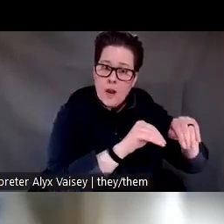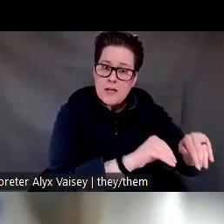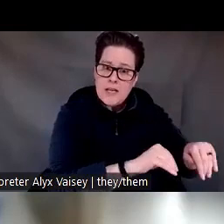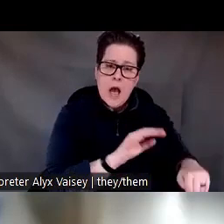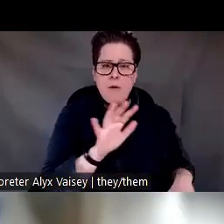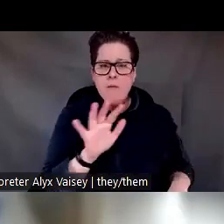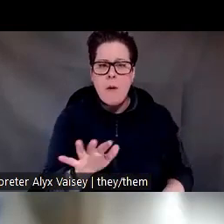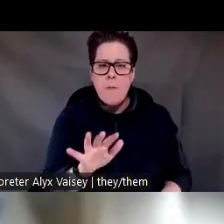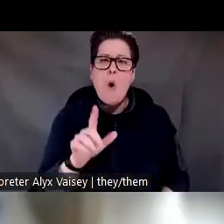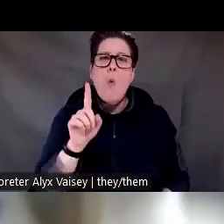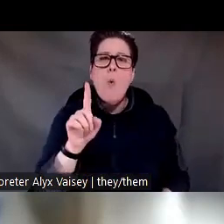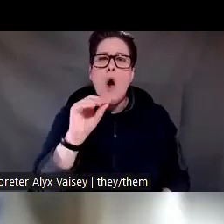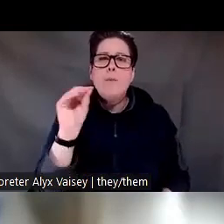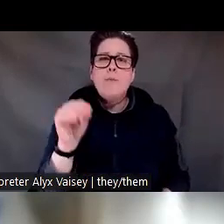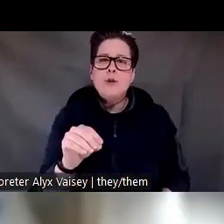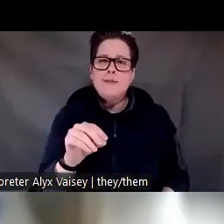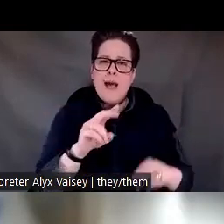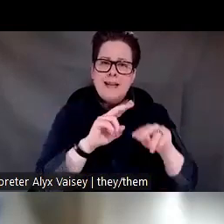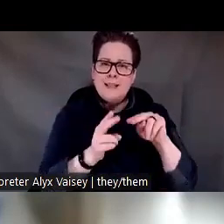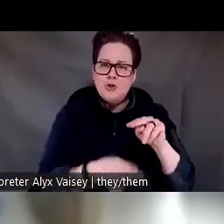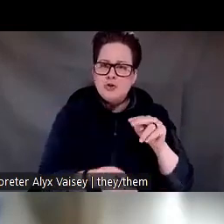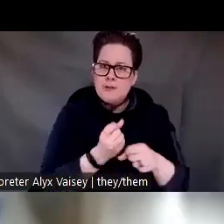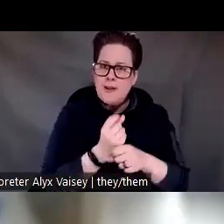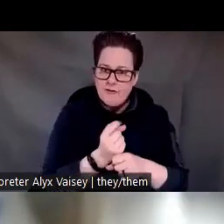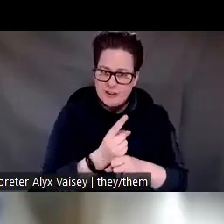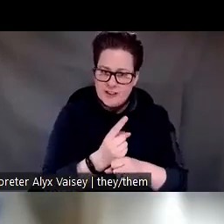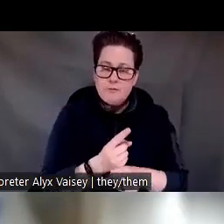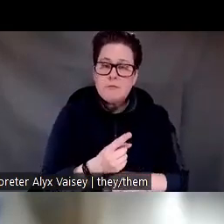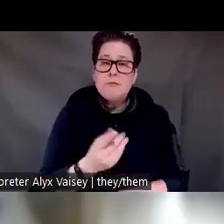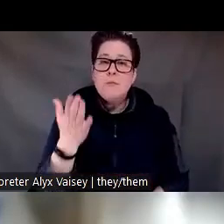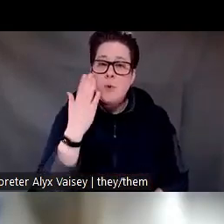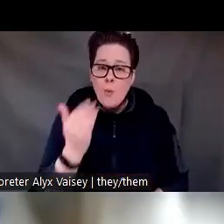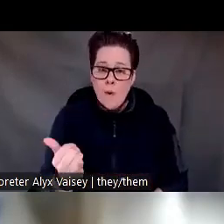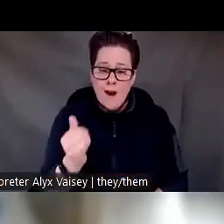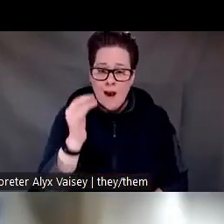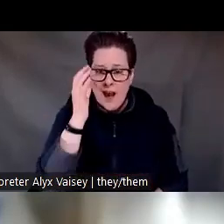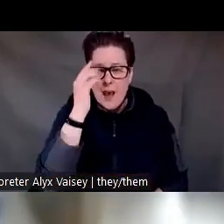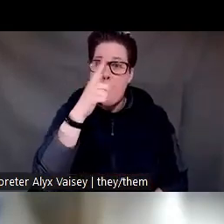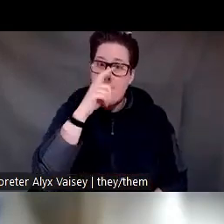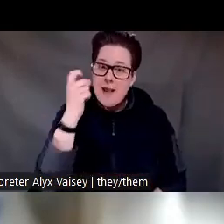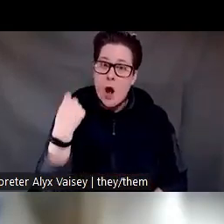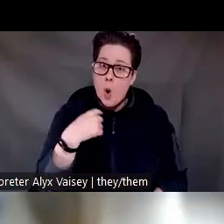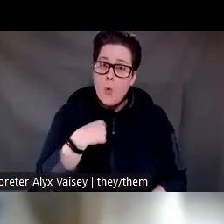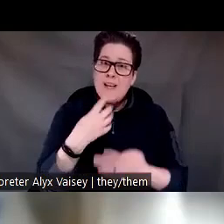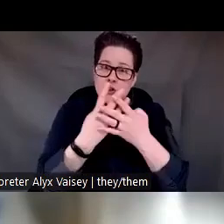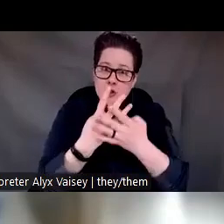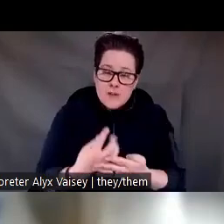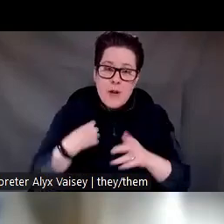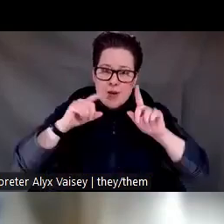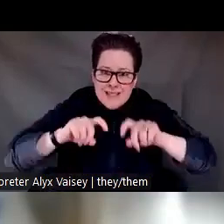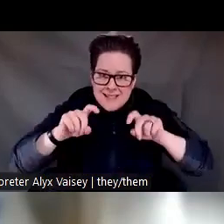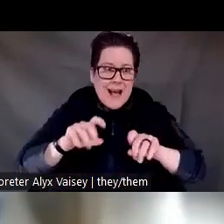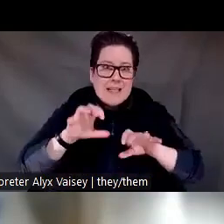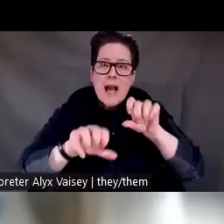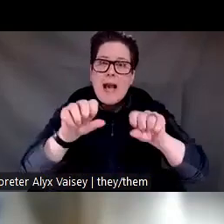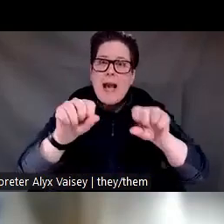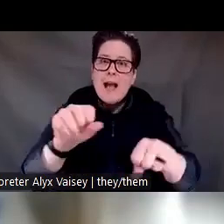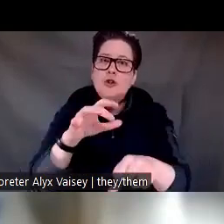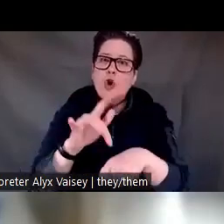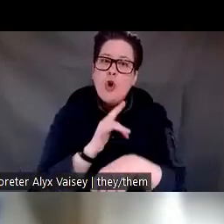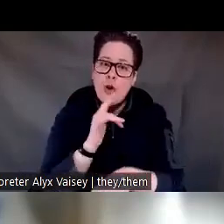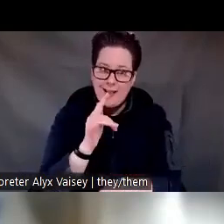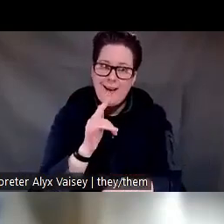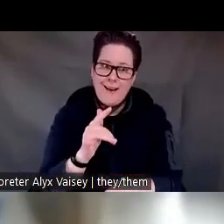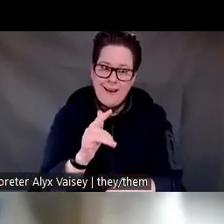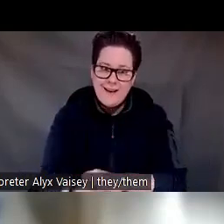a 1% per year. And this is largely attributable to the screening practices that have taken